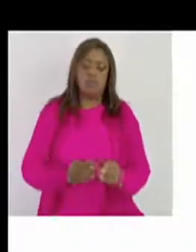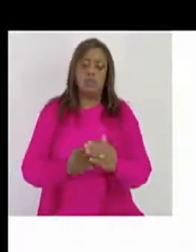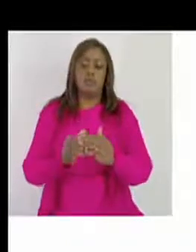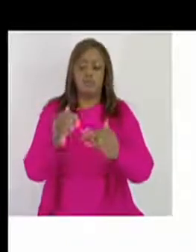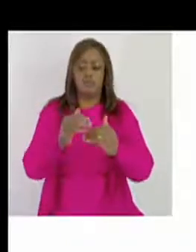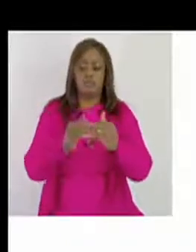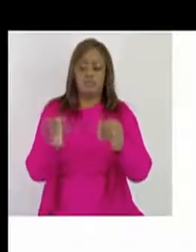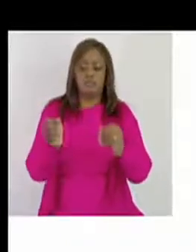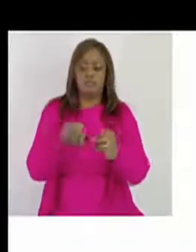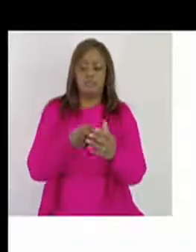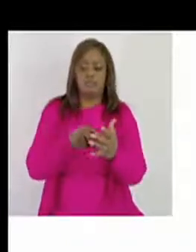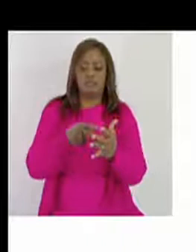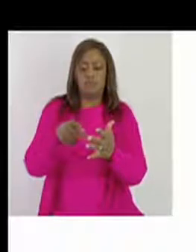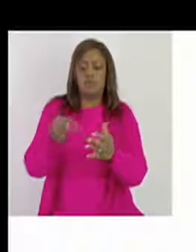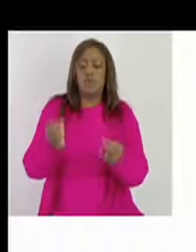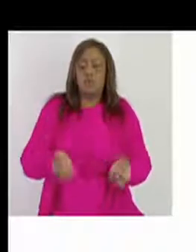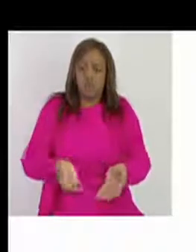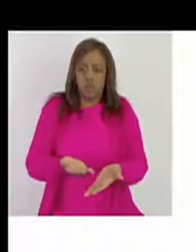to be adjusted.